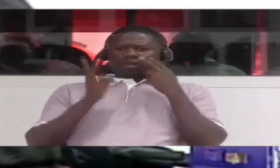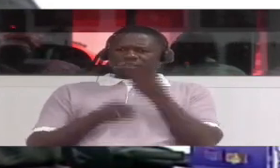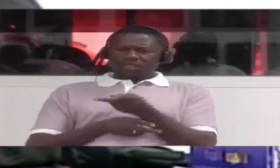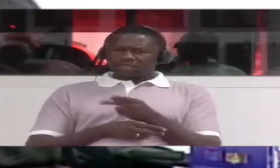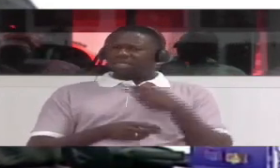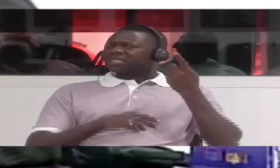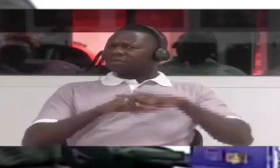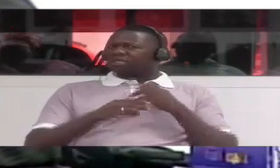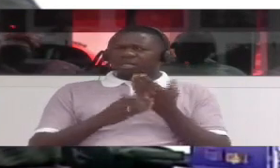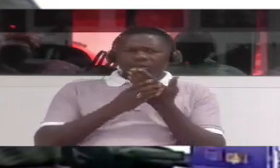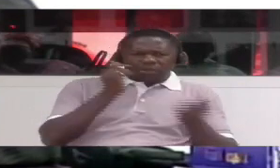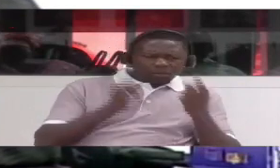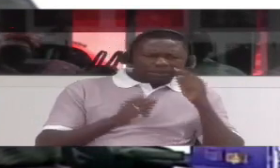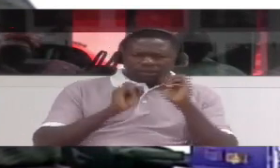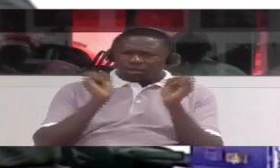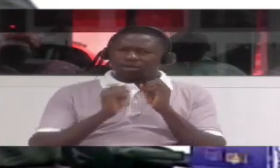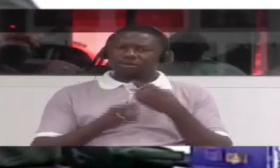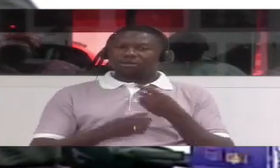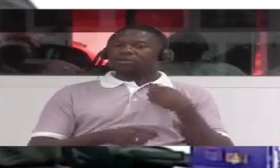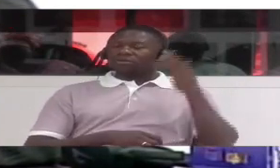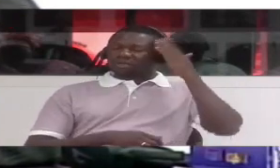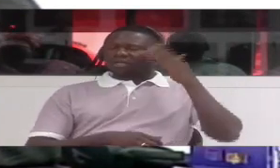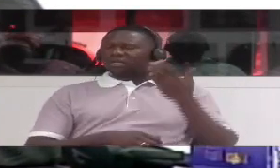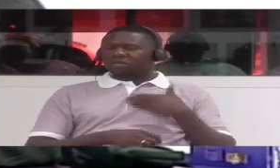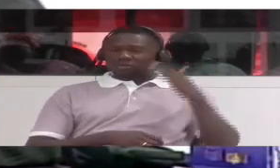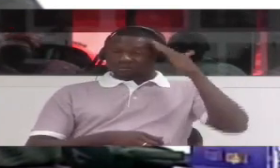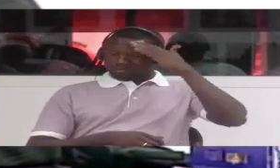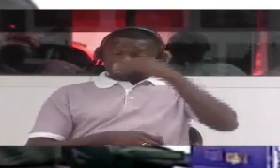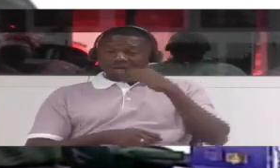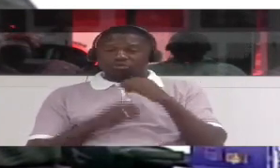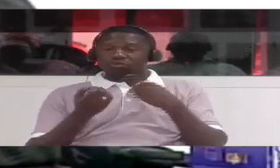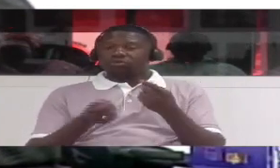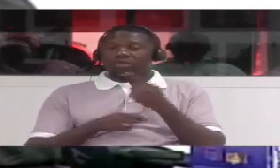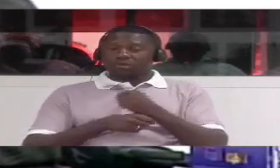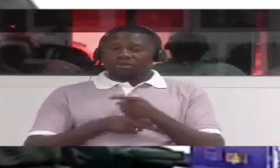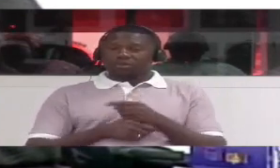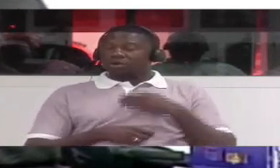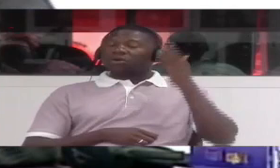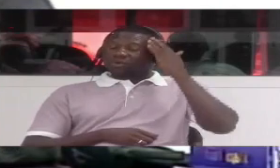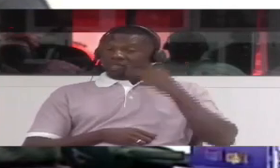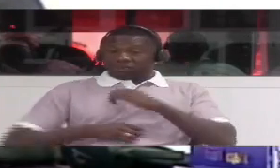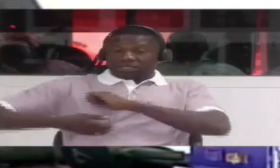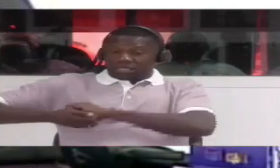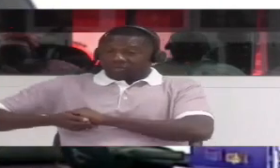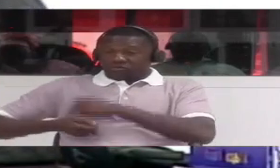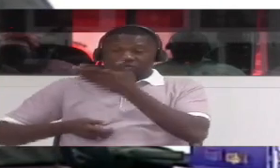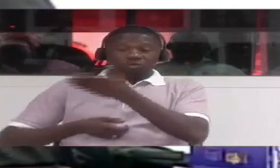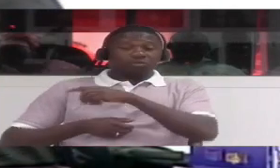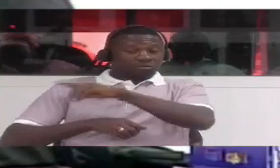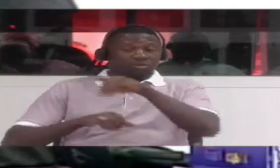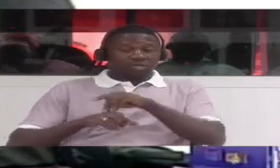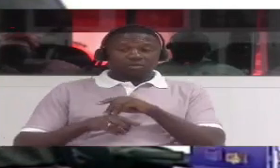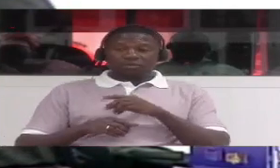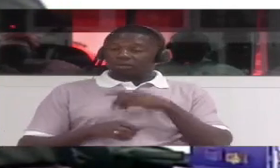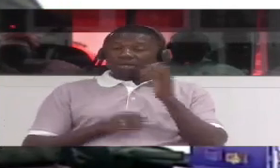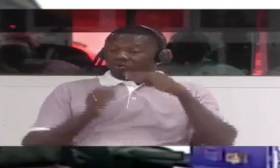gang in this country. Whoever is picked up is taken chance on, we know that. So I've always known that they've been kept somewhere, but I didn't know they were at the NIA there until that night